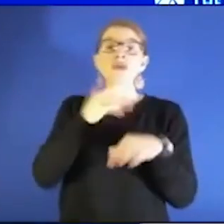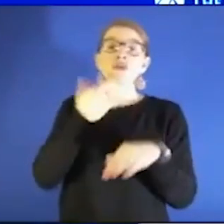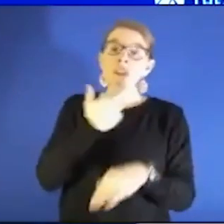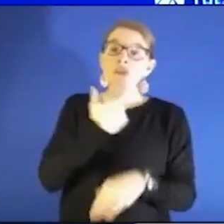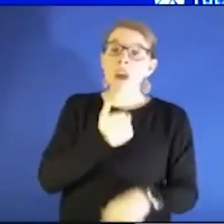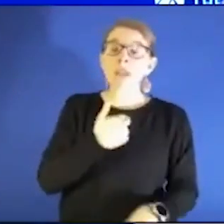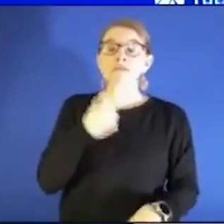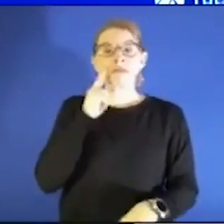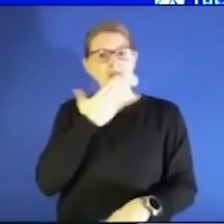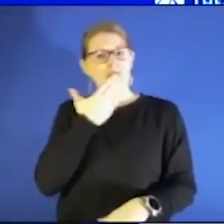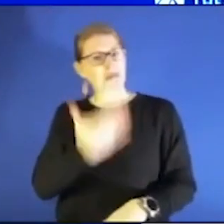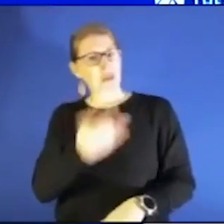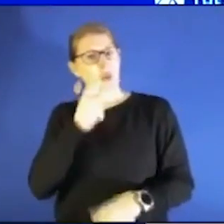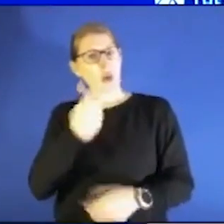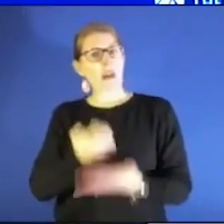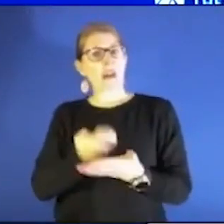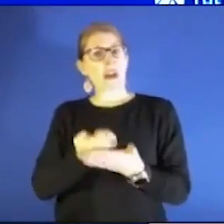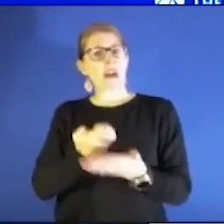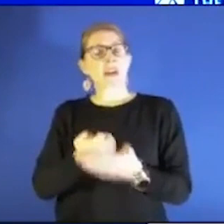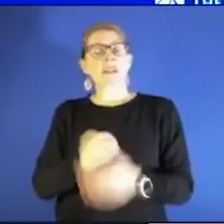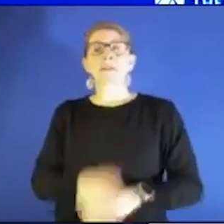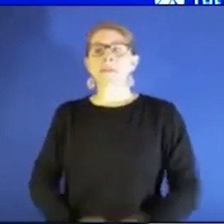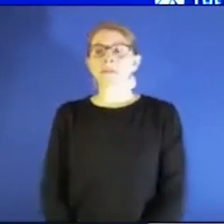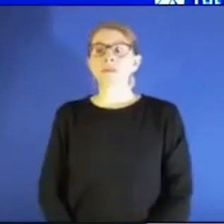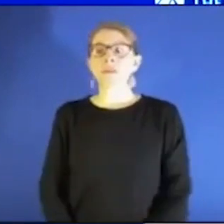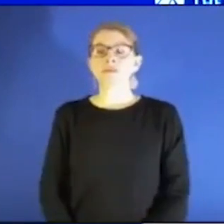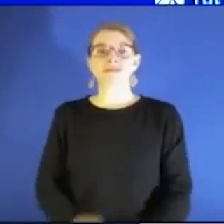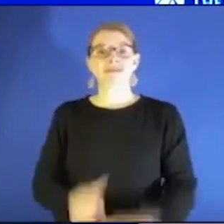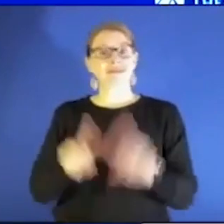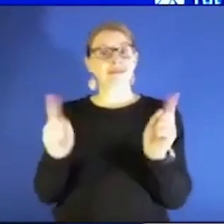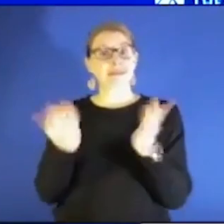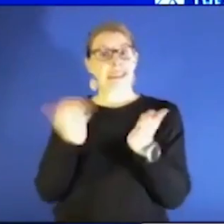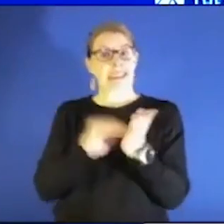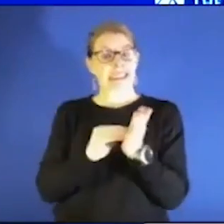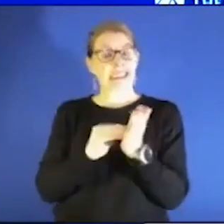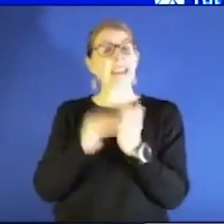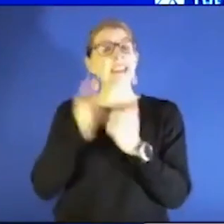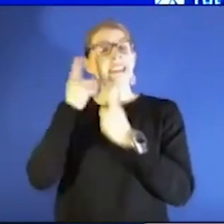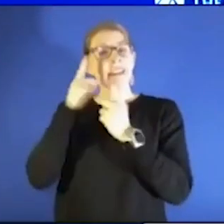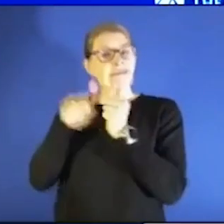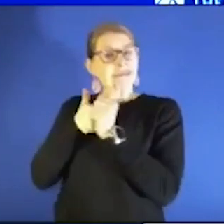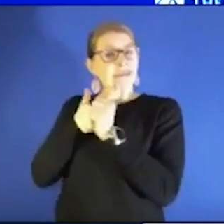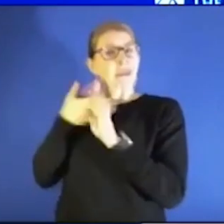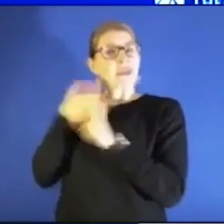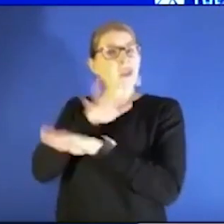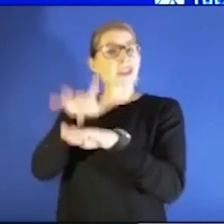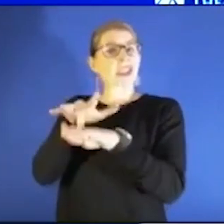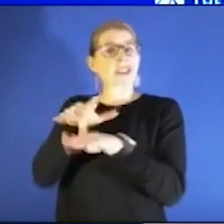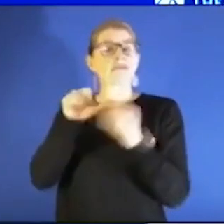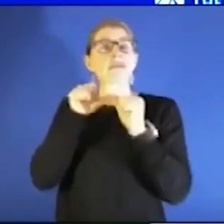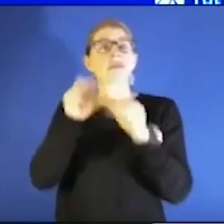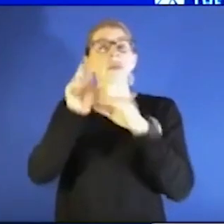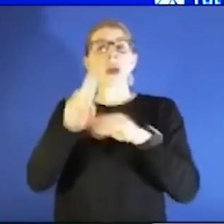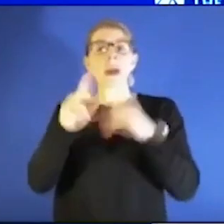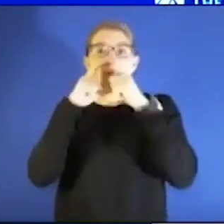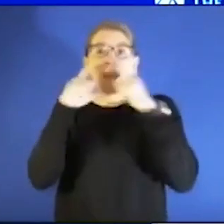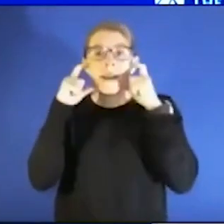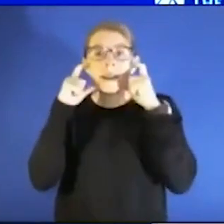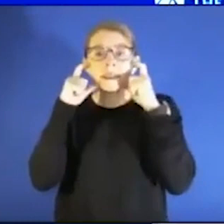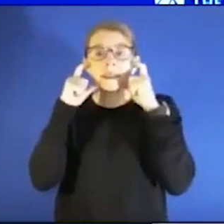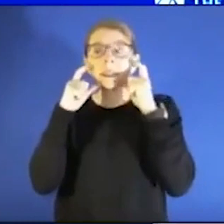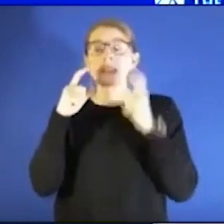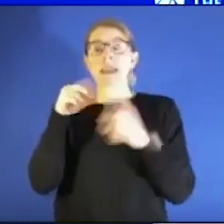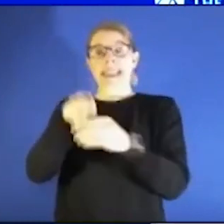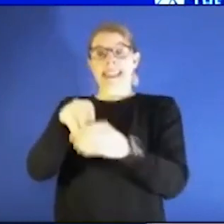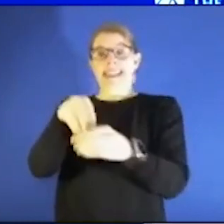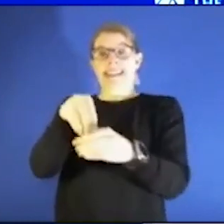help our businesses in that way. But again, be thoughtful about doing that. Continue to wear the mask in those indoor settings. And